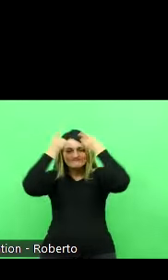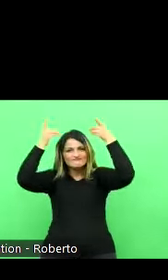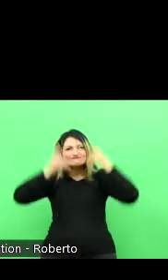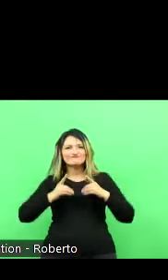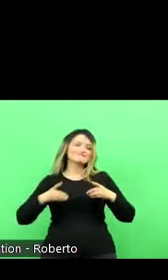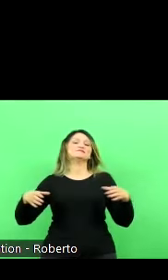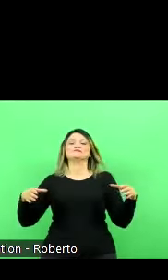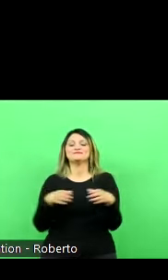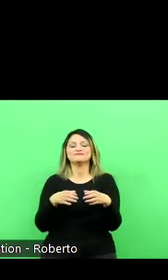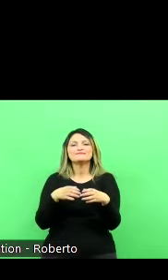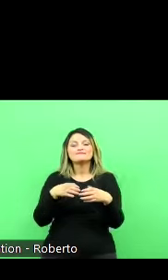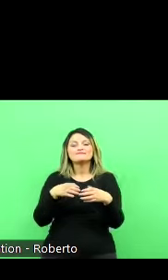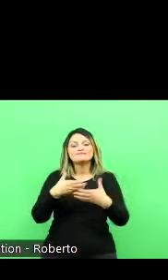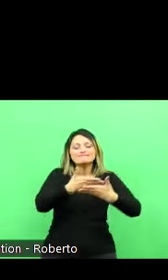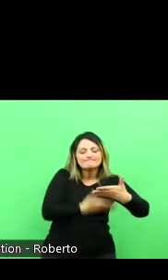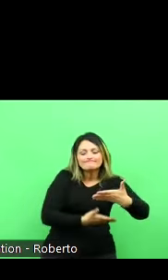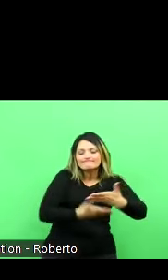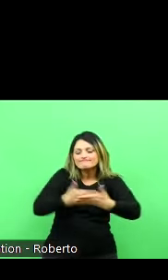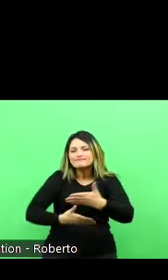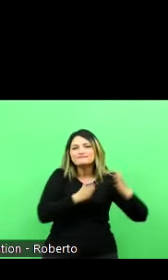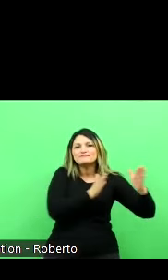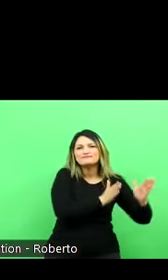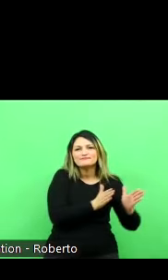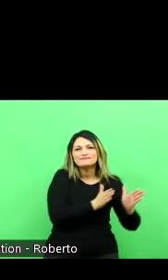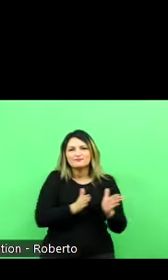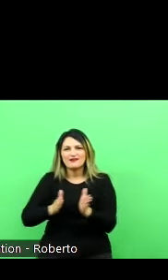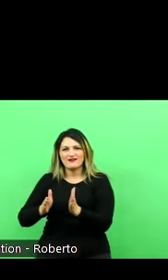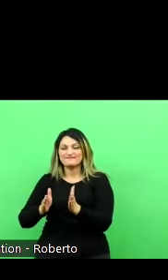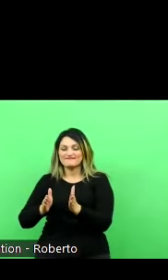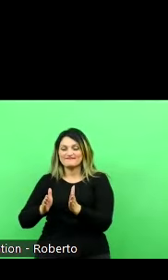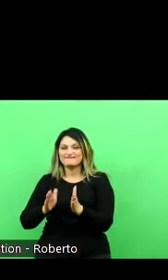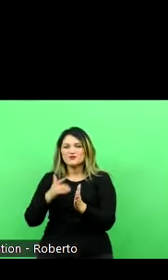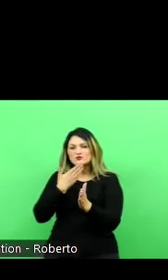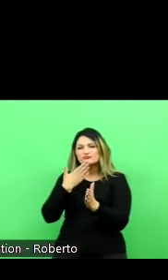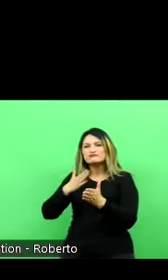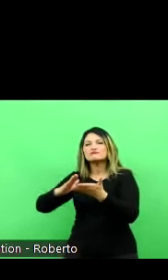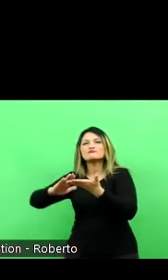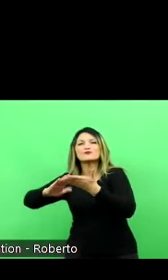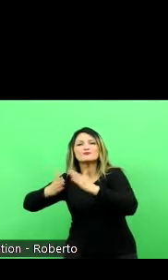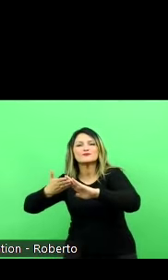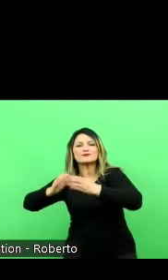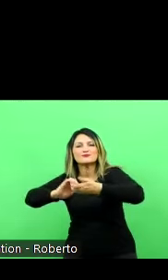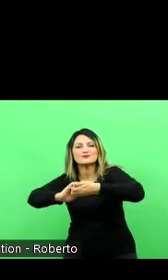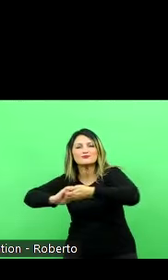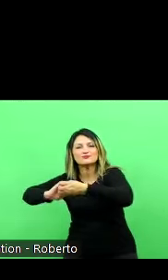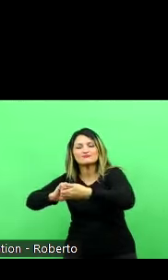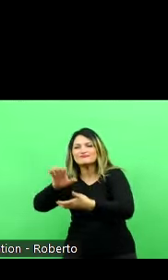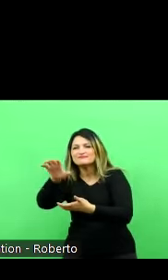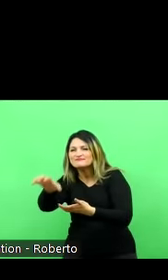do not yet have an updated census, we will only be able to obtain more concrete data in the near